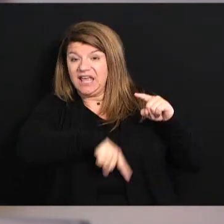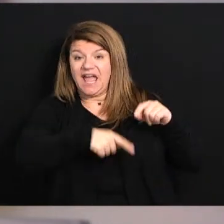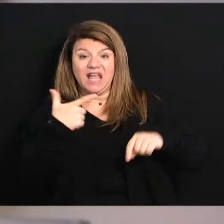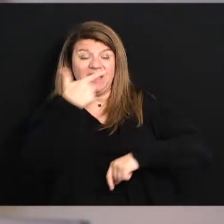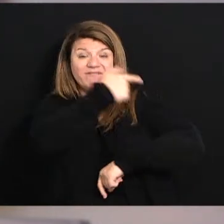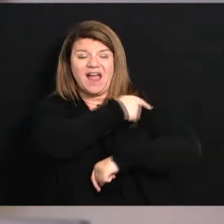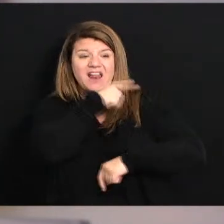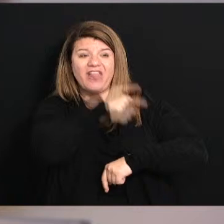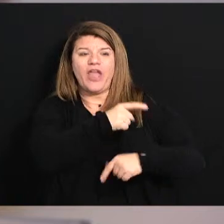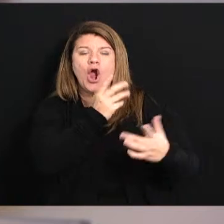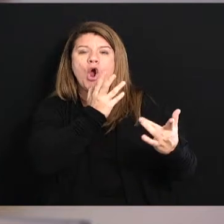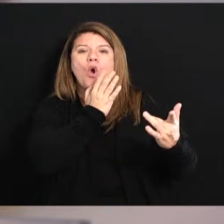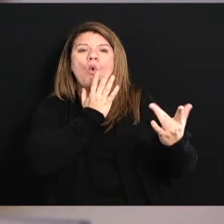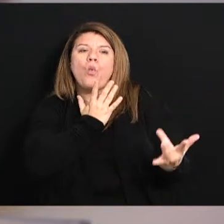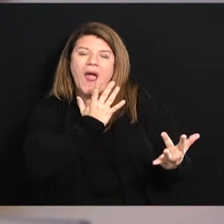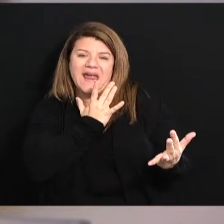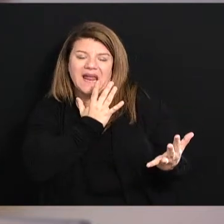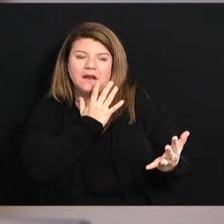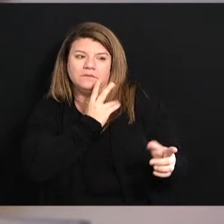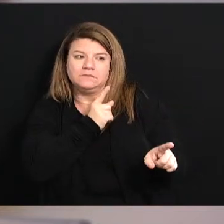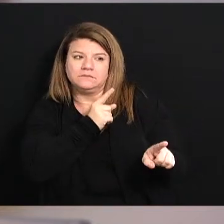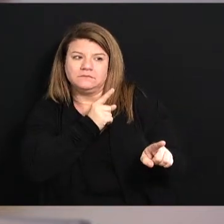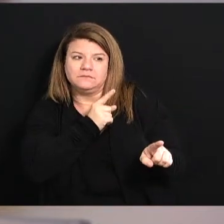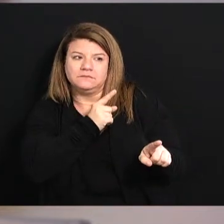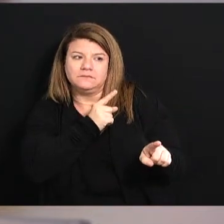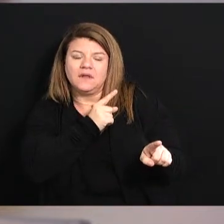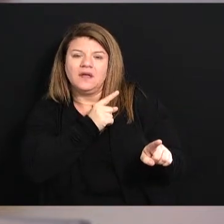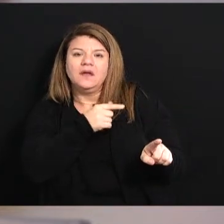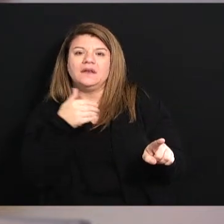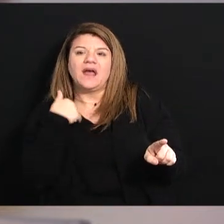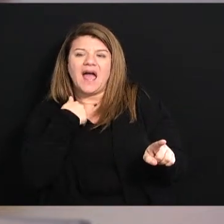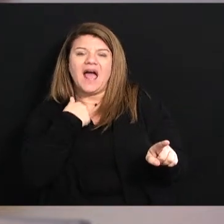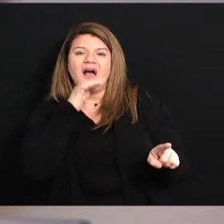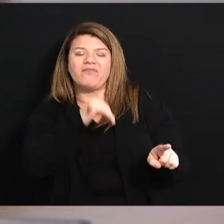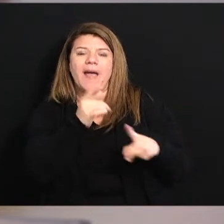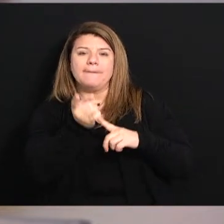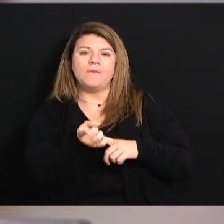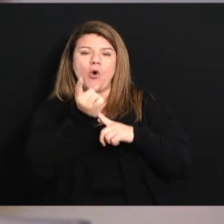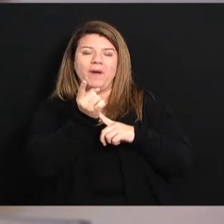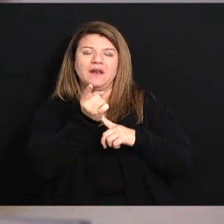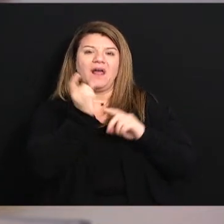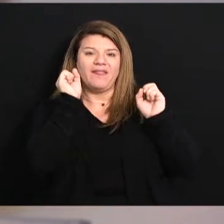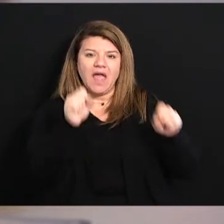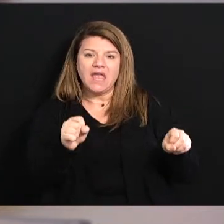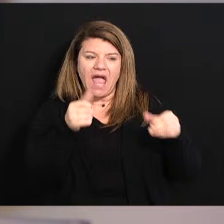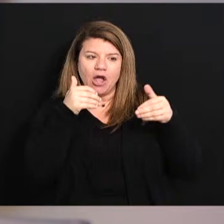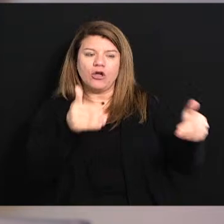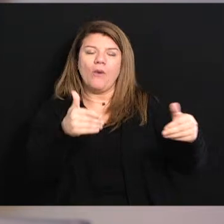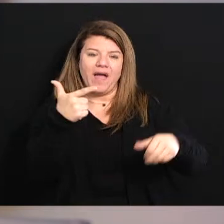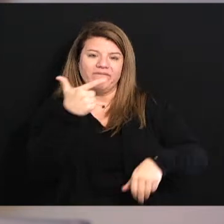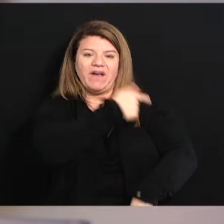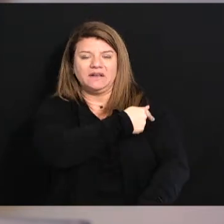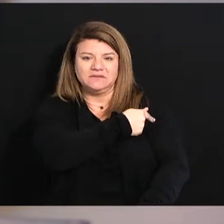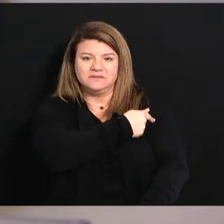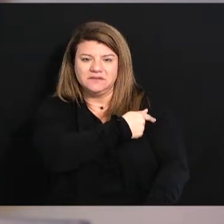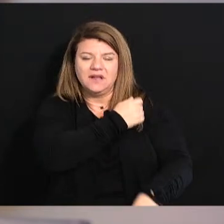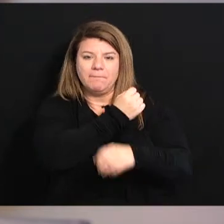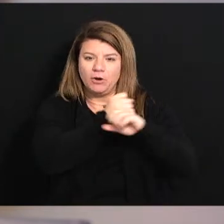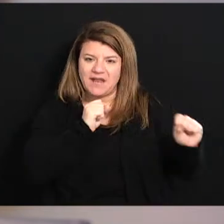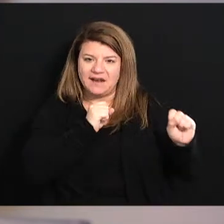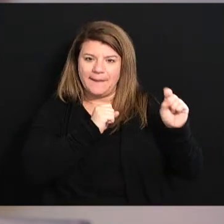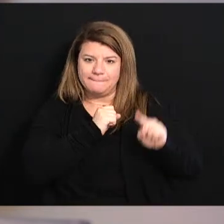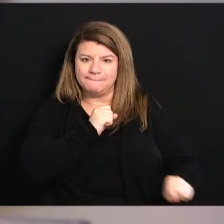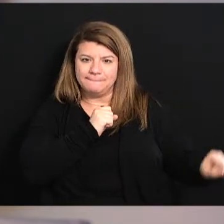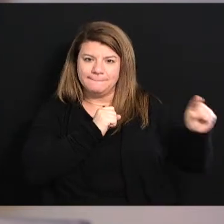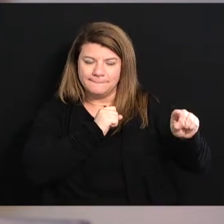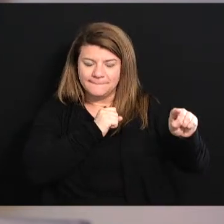waiting with bated breath to have that moment that they can vaccinate their children and protect them.